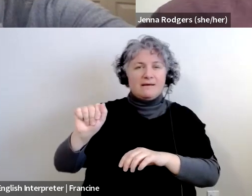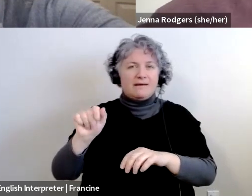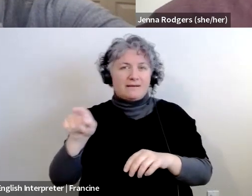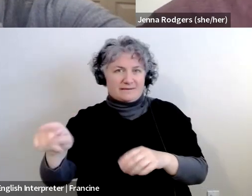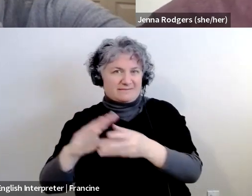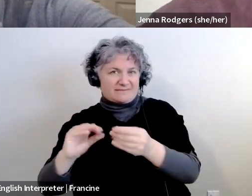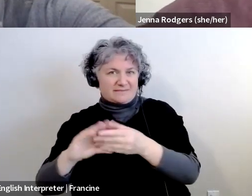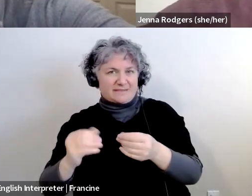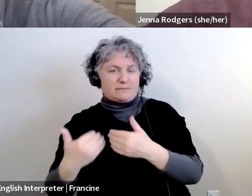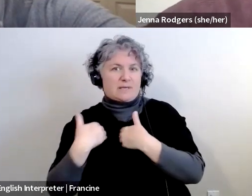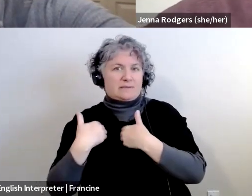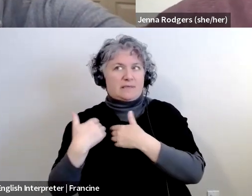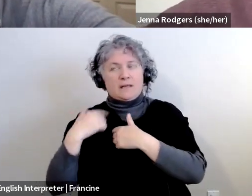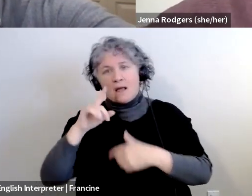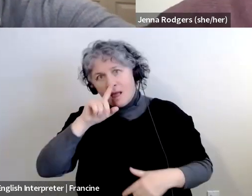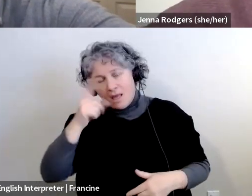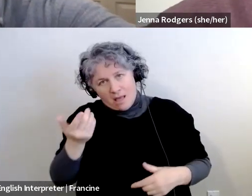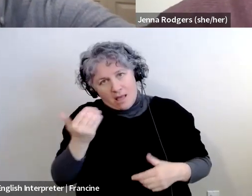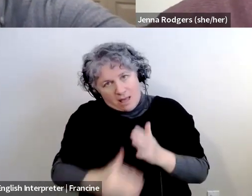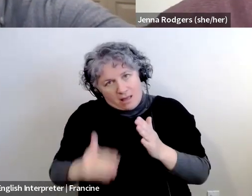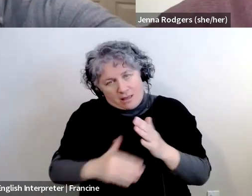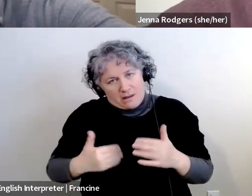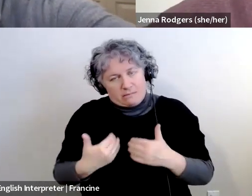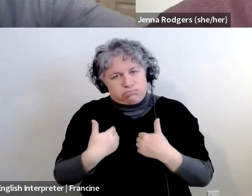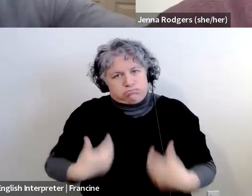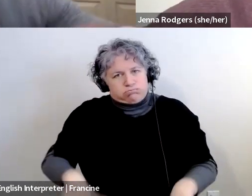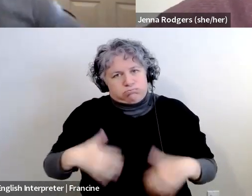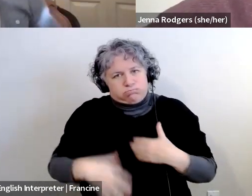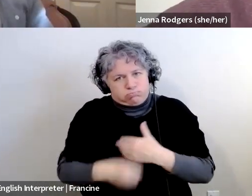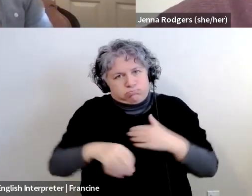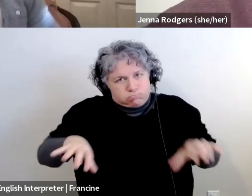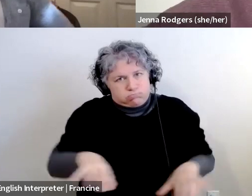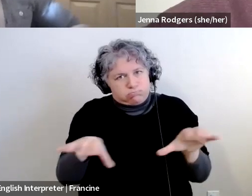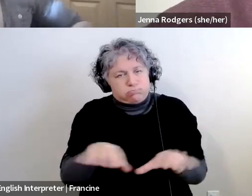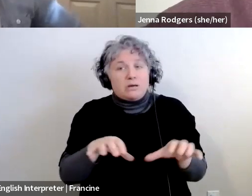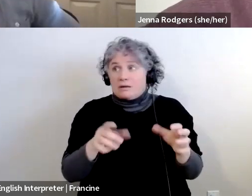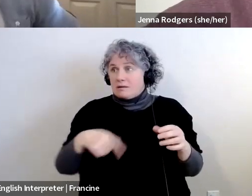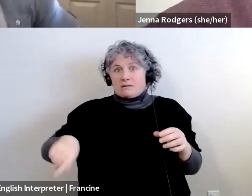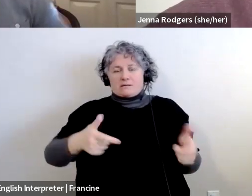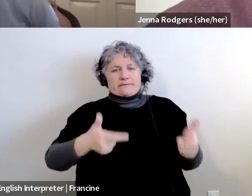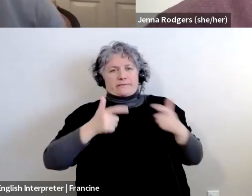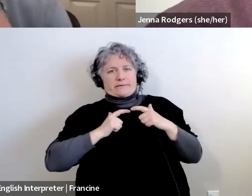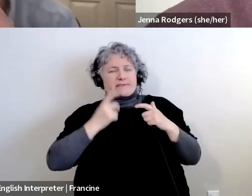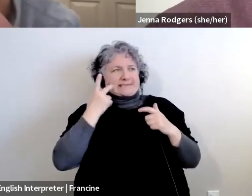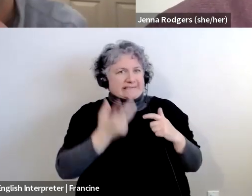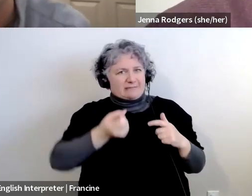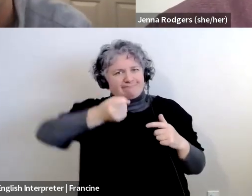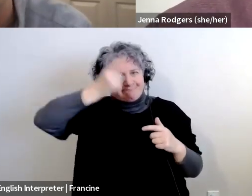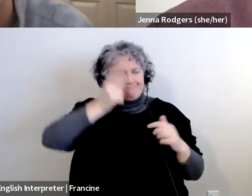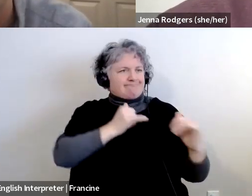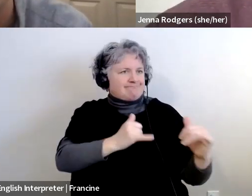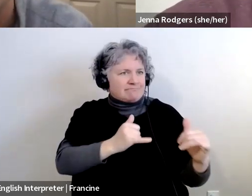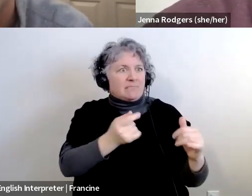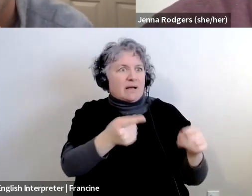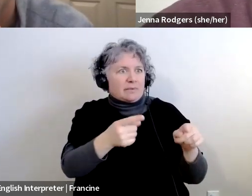it's easiest for us to then see or relate to violences that are happening. But, you know, the more friends that you